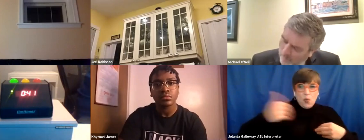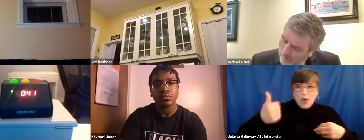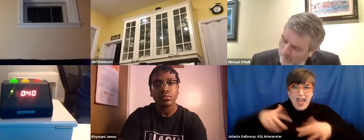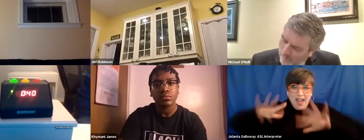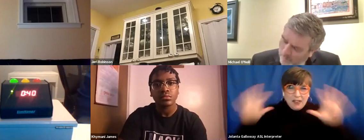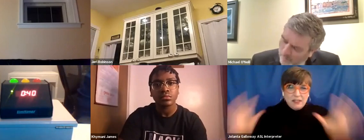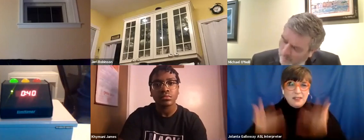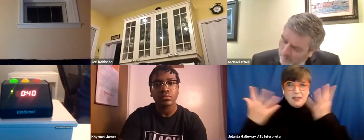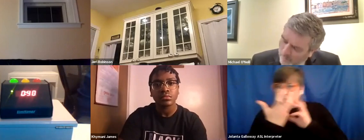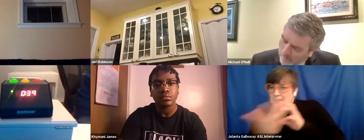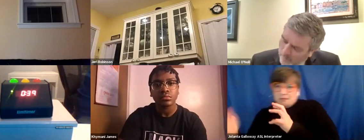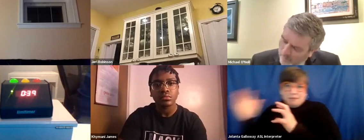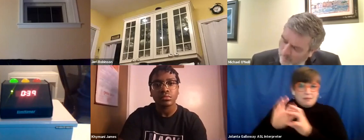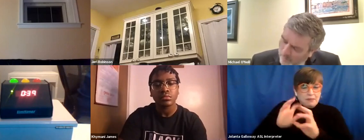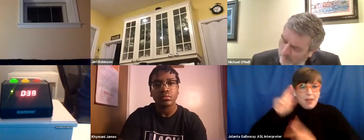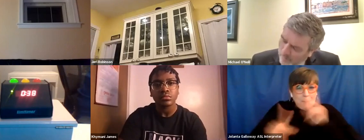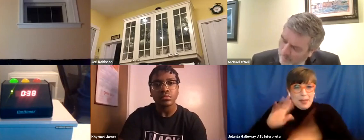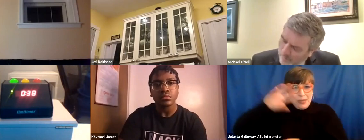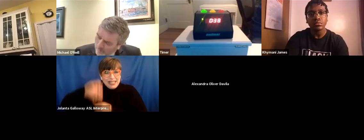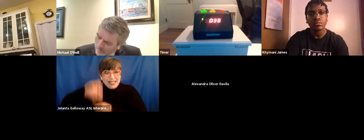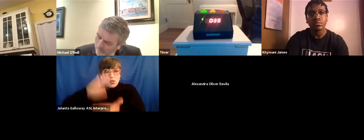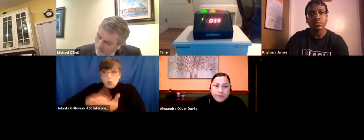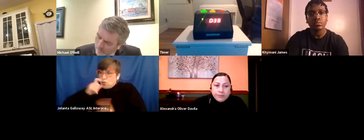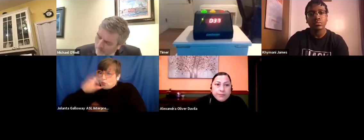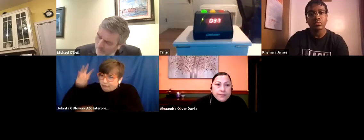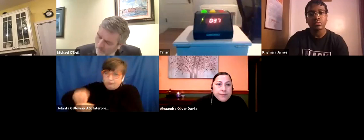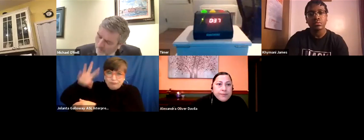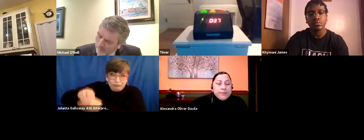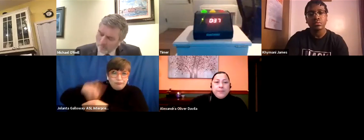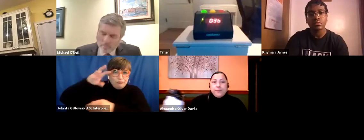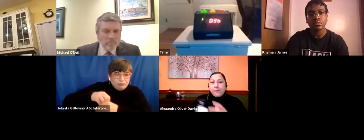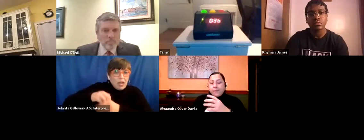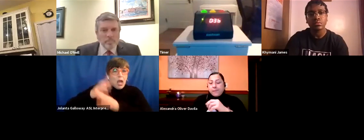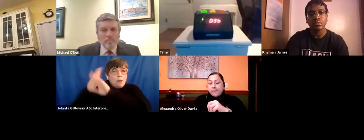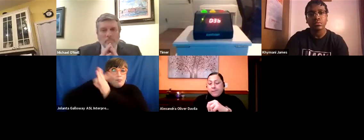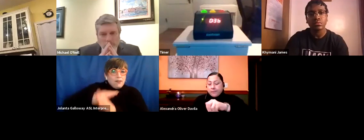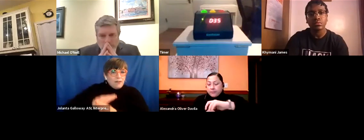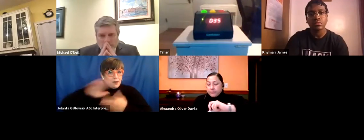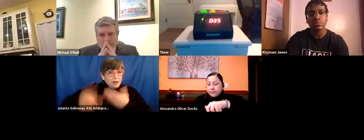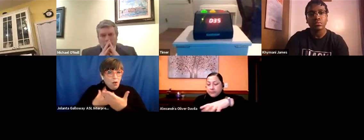justice practitioners in schools who were engaged in work that prevented bad things from happening?